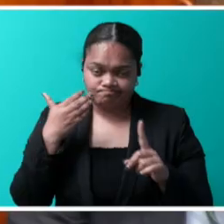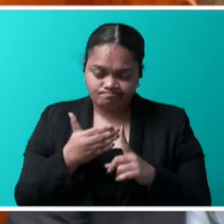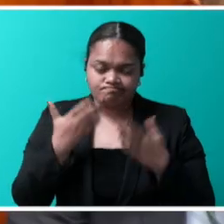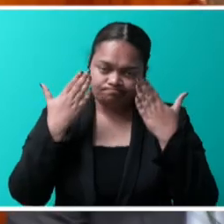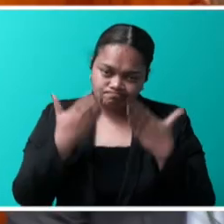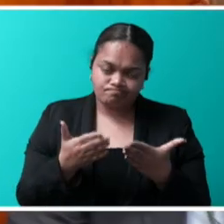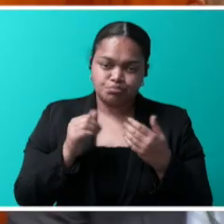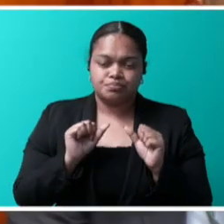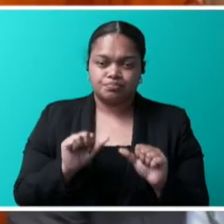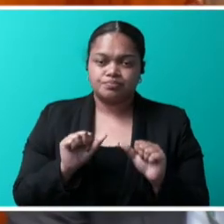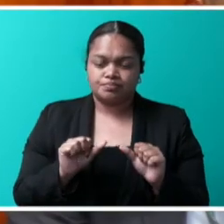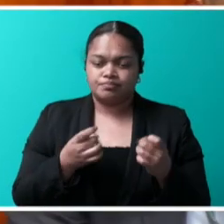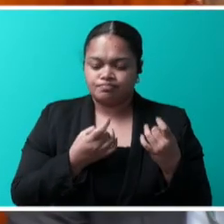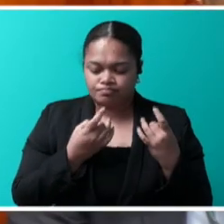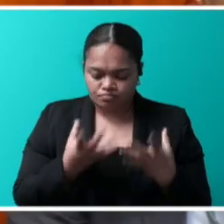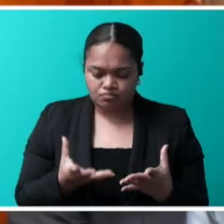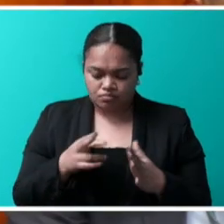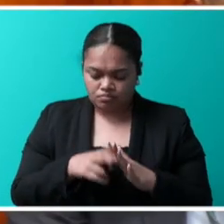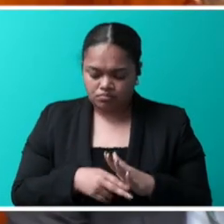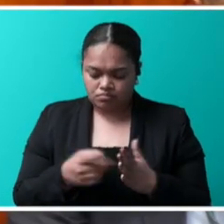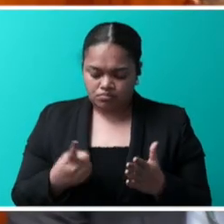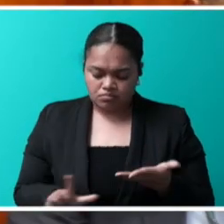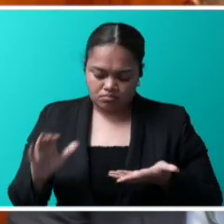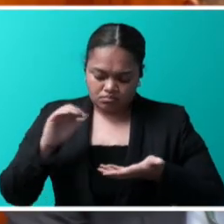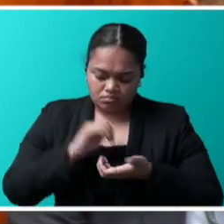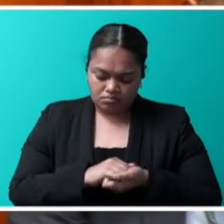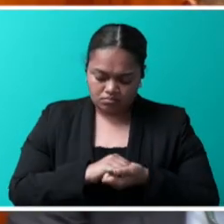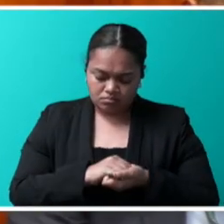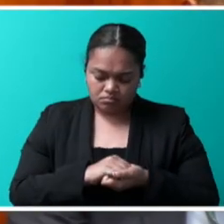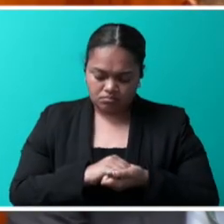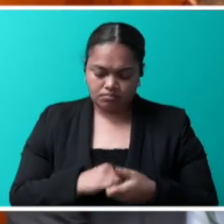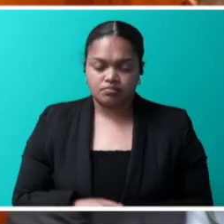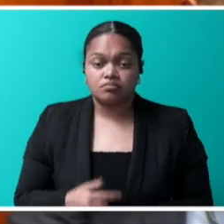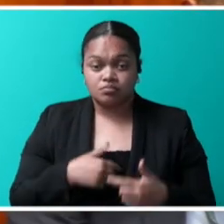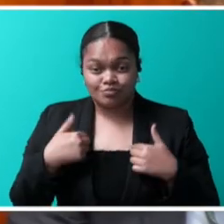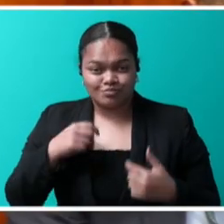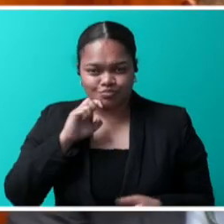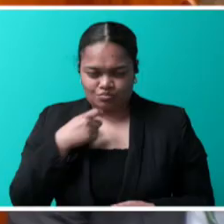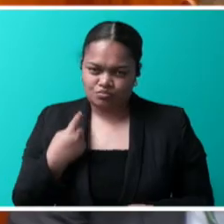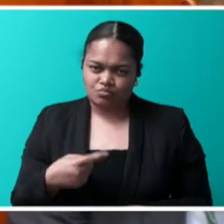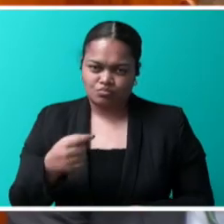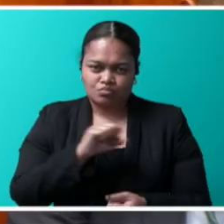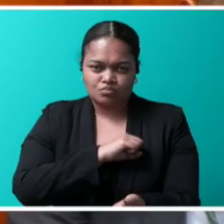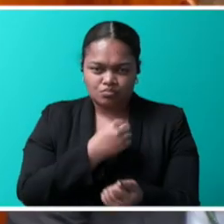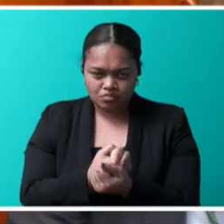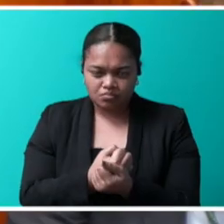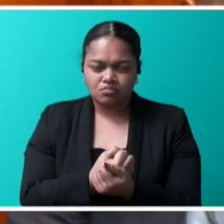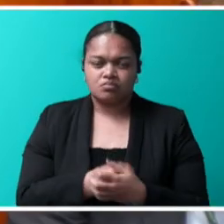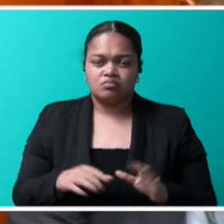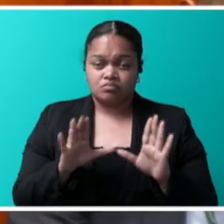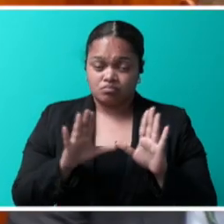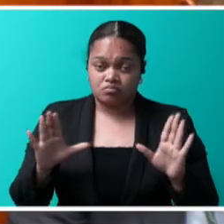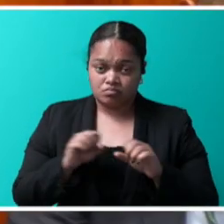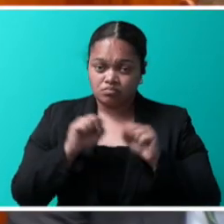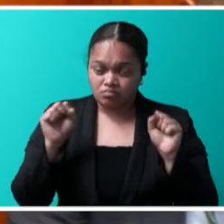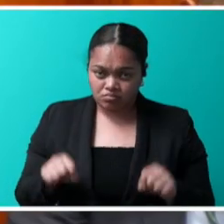on prevention, preparedness, and partnership. We will continue to strengthen our border biosecurity system,